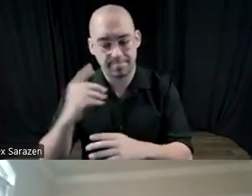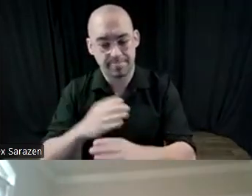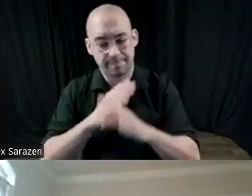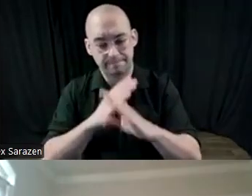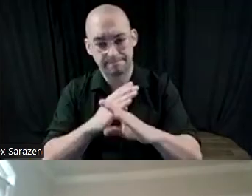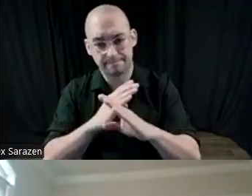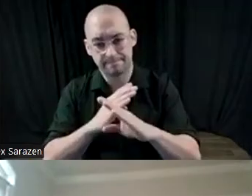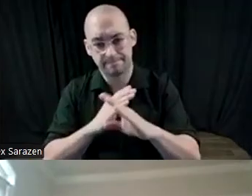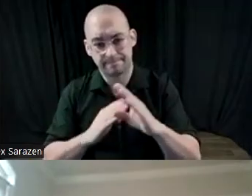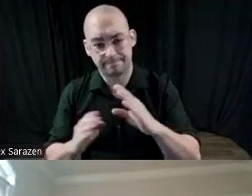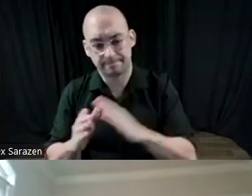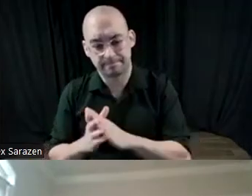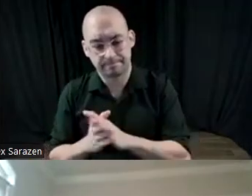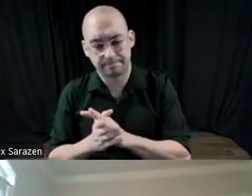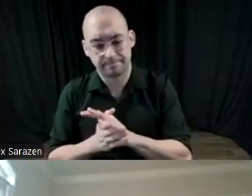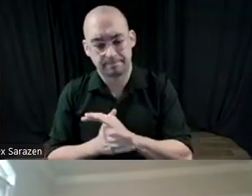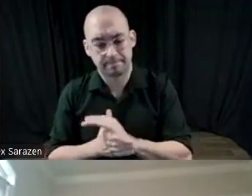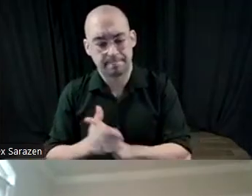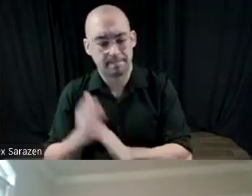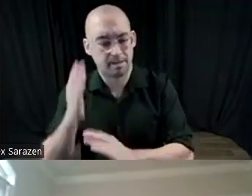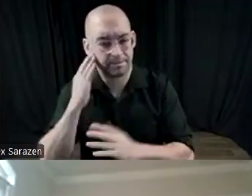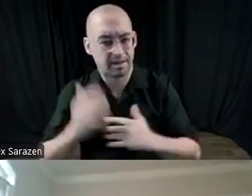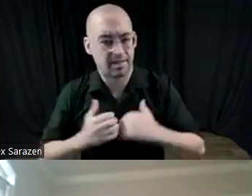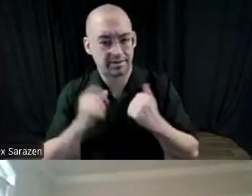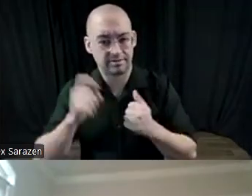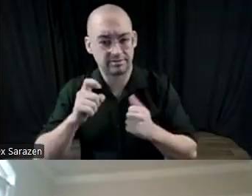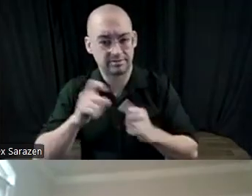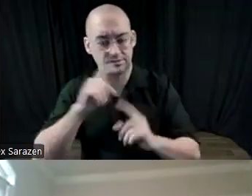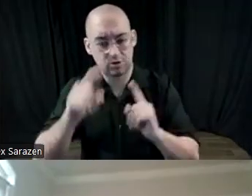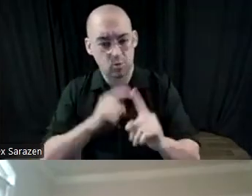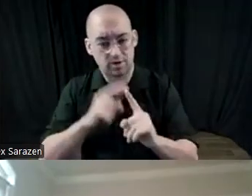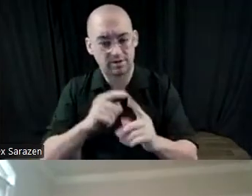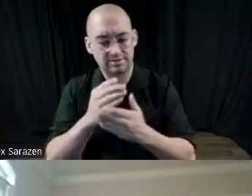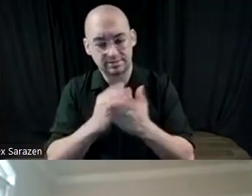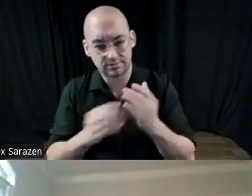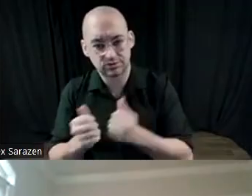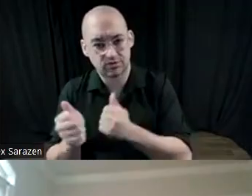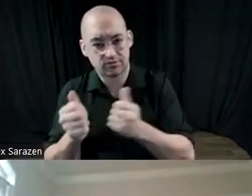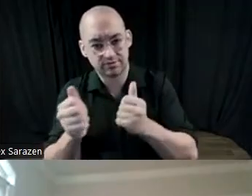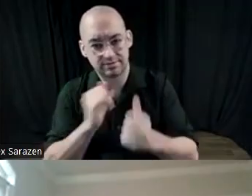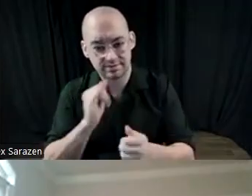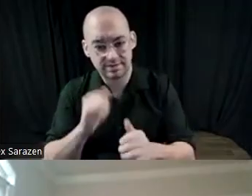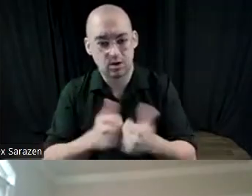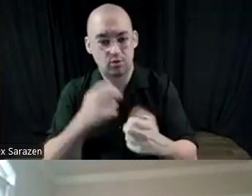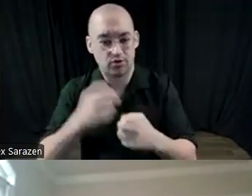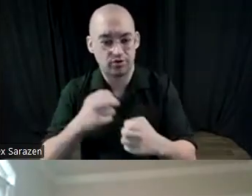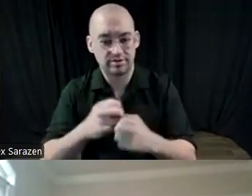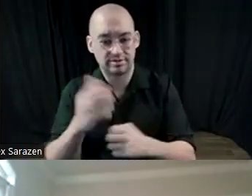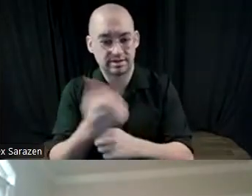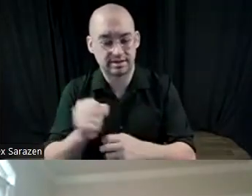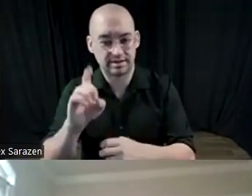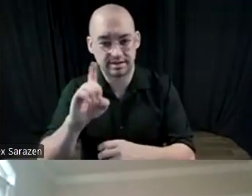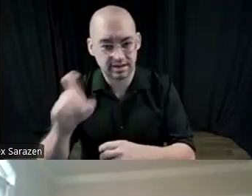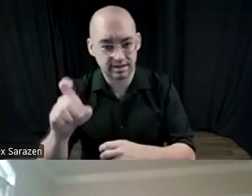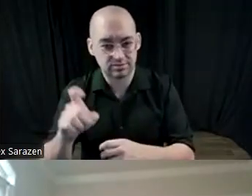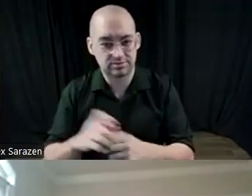prevent mental health needs when some of the drivers of it are how hard it is to get a diagnosis, and the